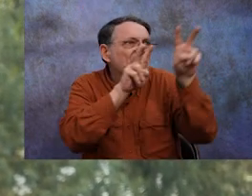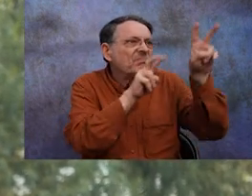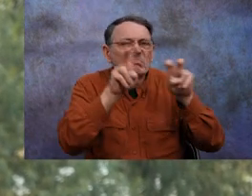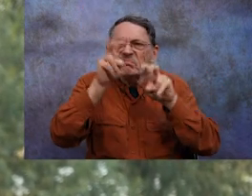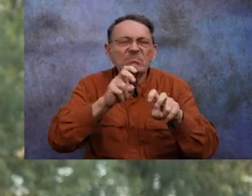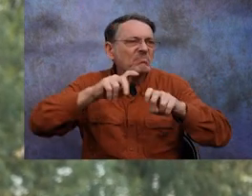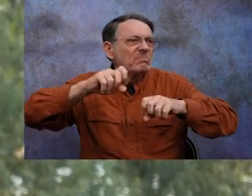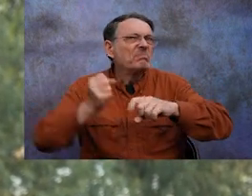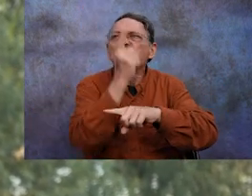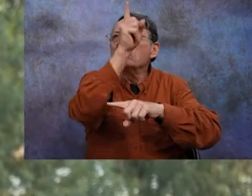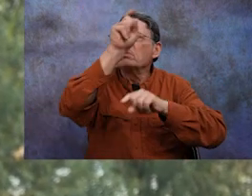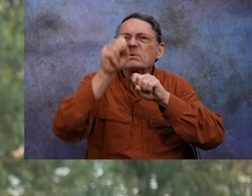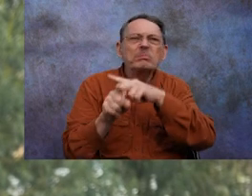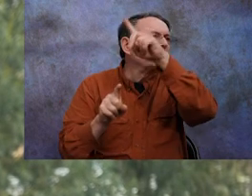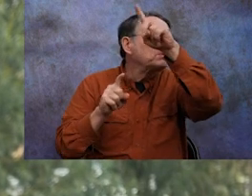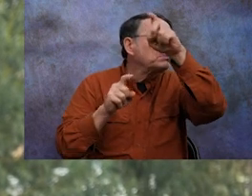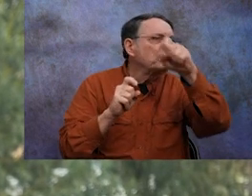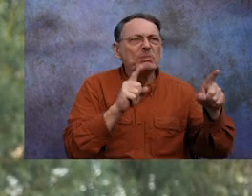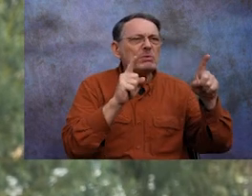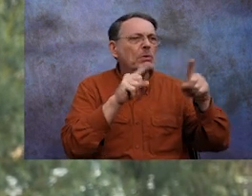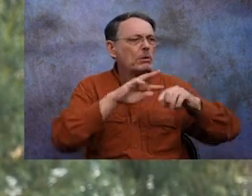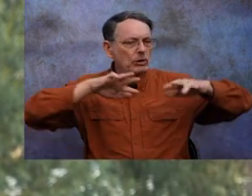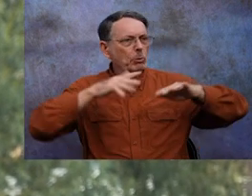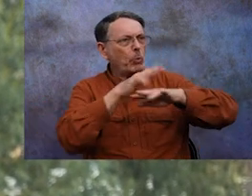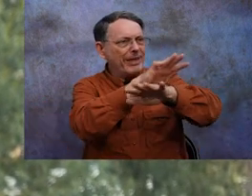Weaving the bridge that connects the worlds.